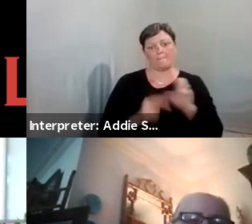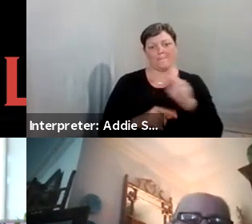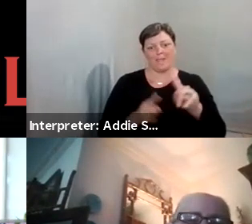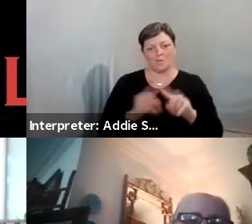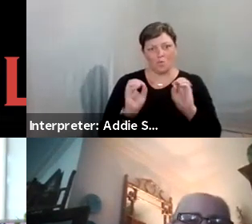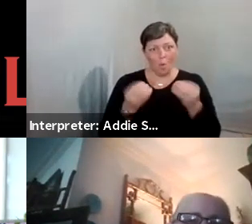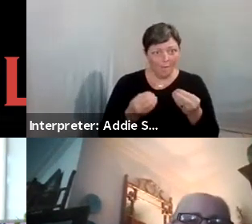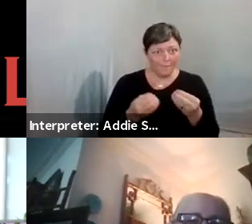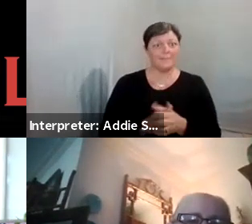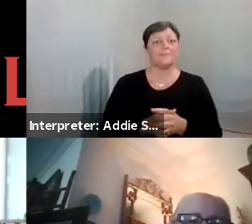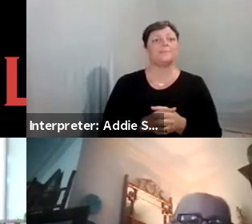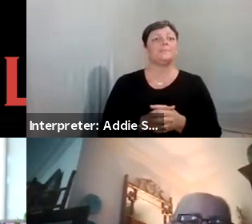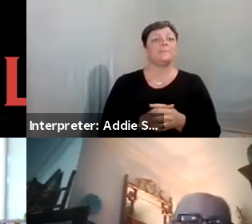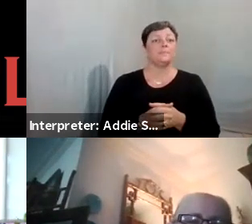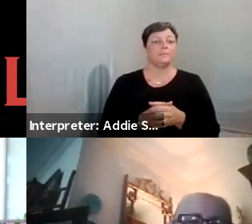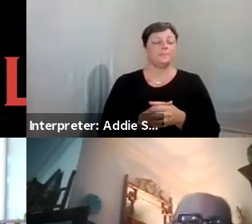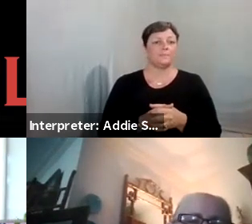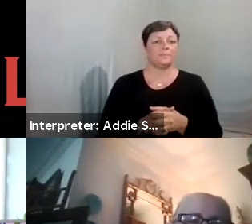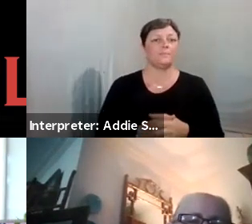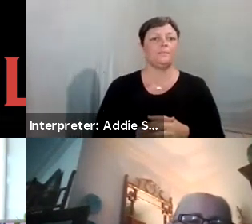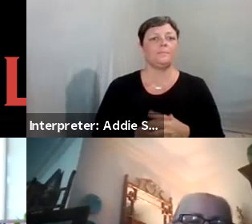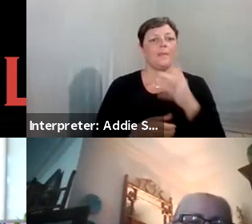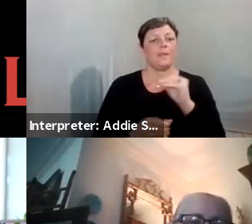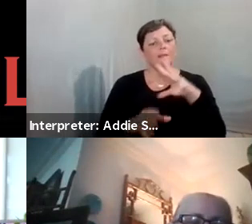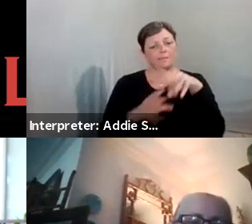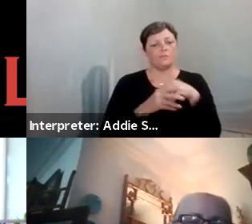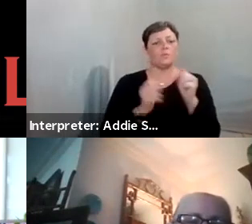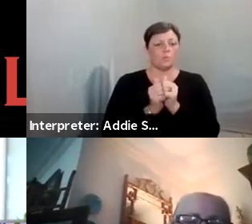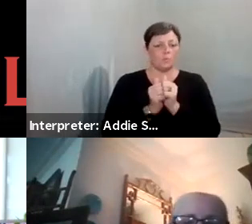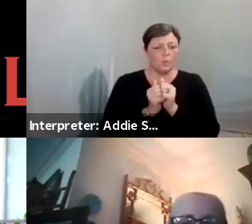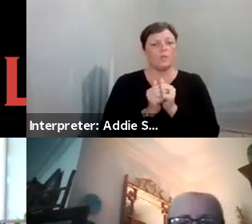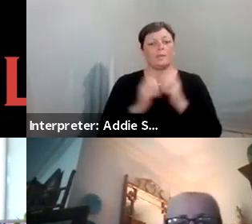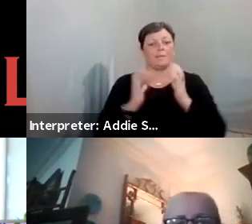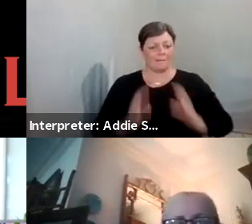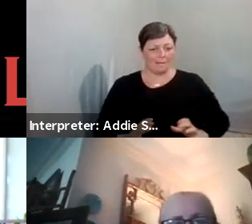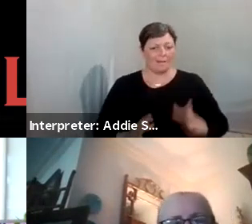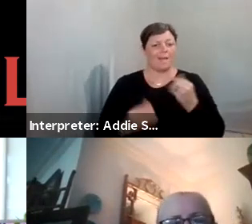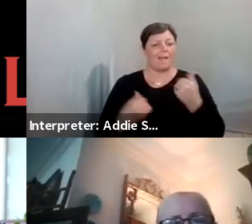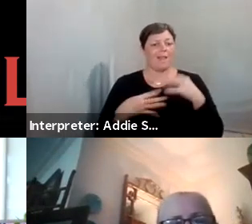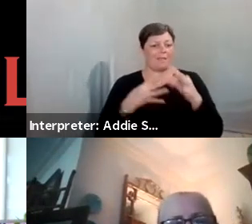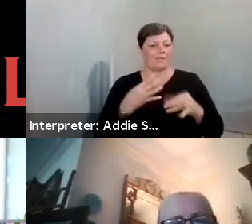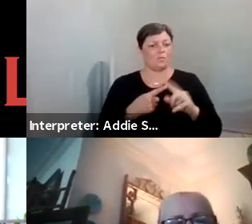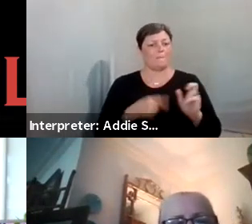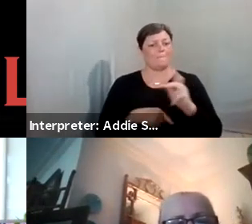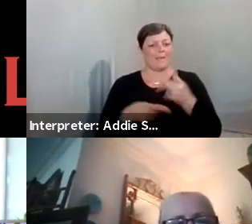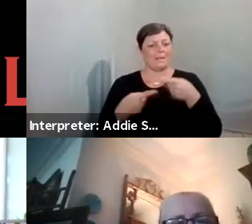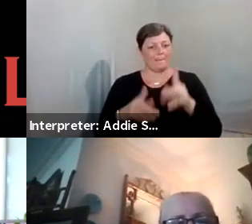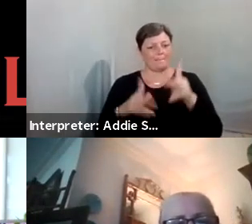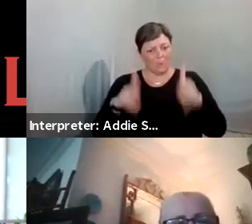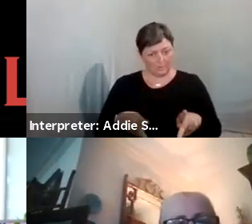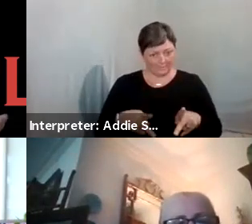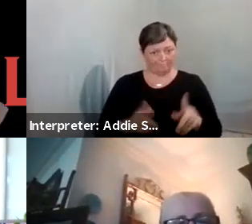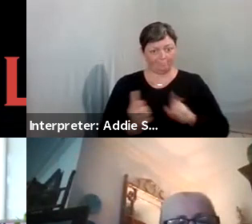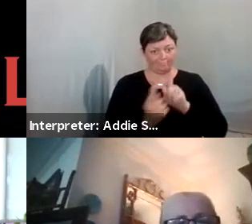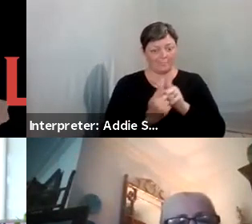that's what that looks like for you, and engaging with consumers in a new way, and having the option to be back in person. I don't know